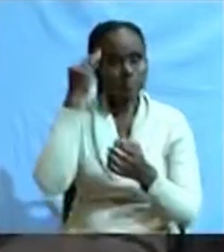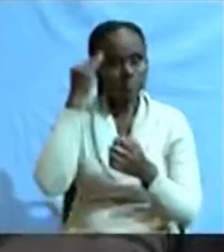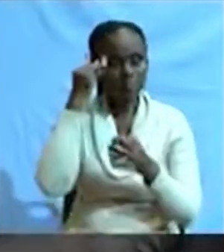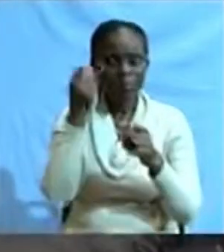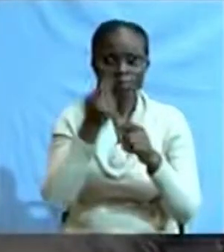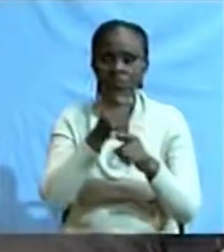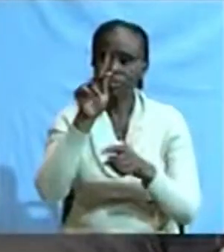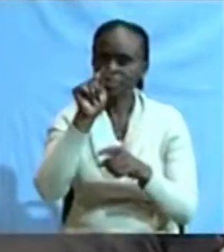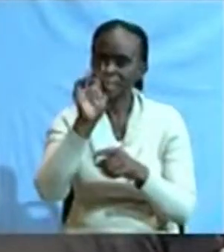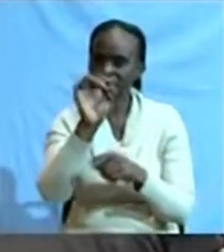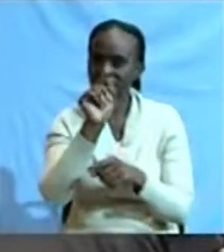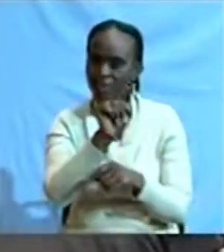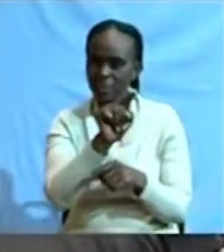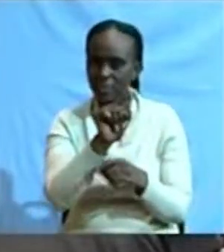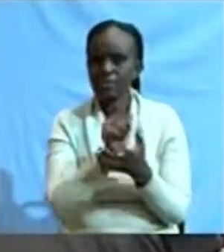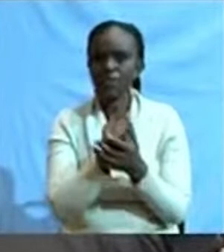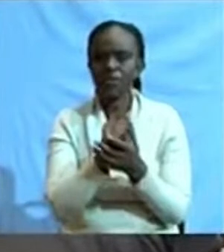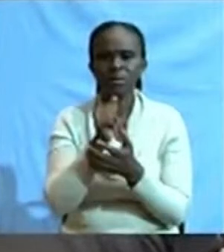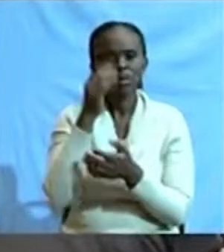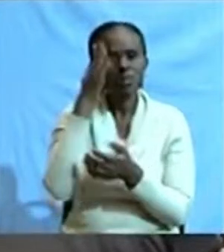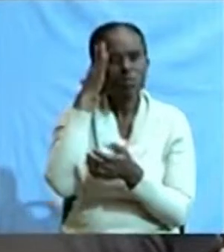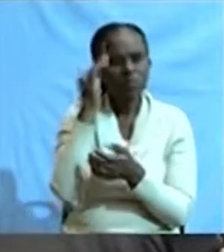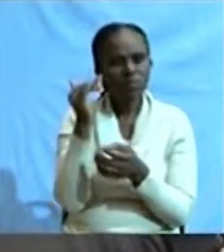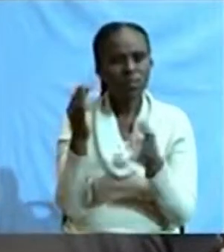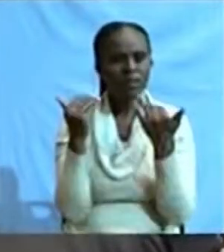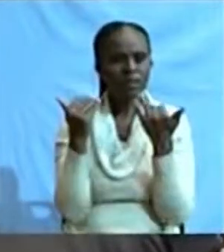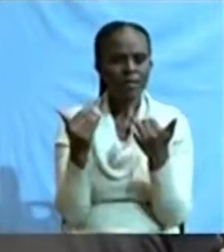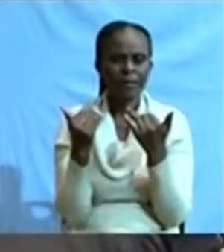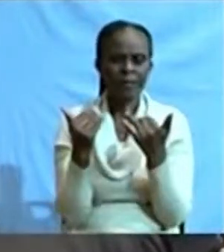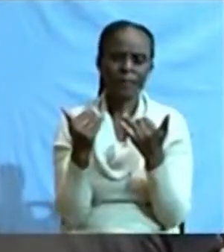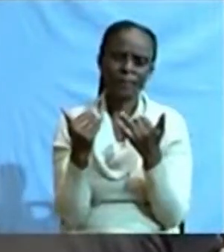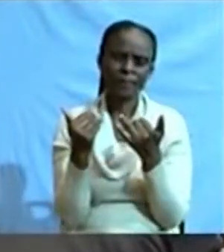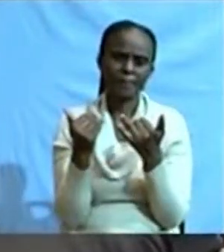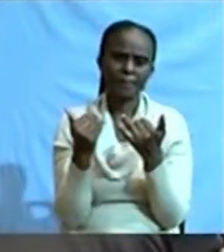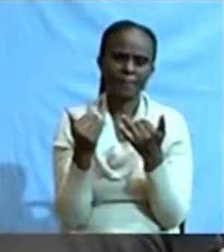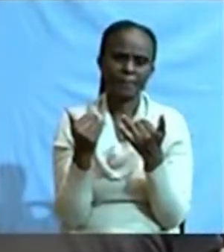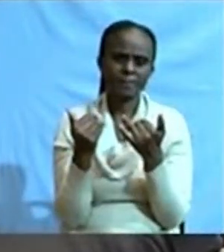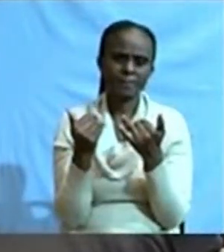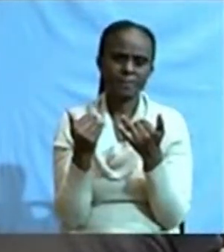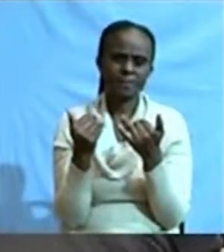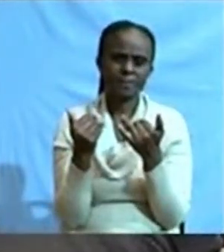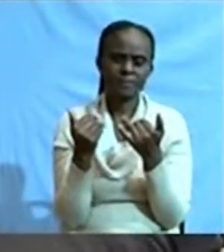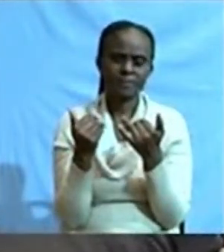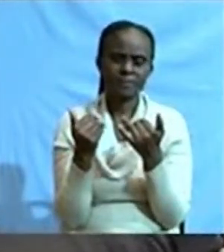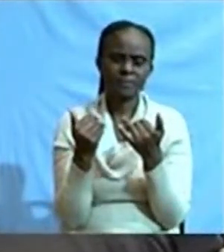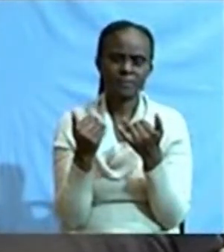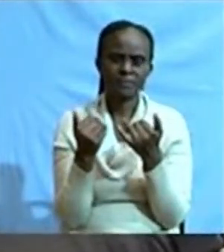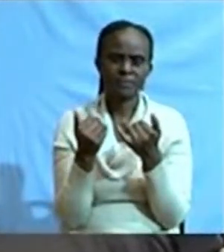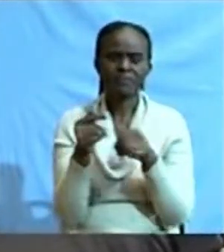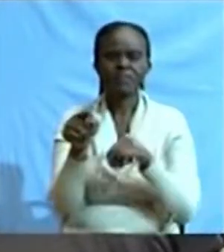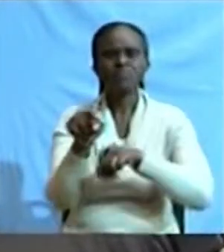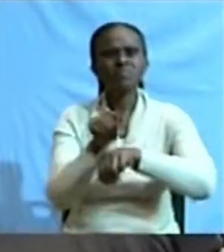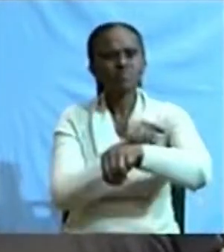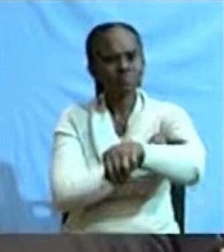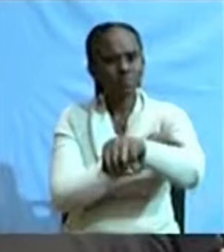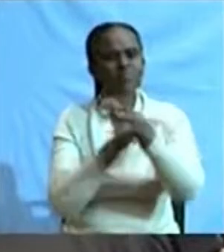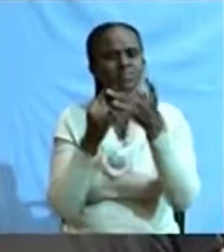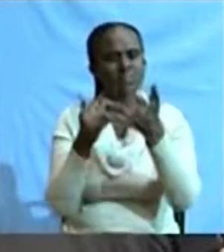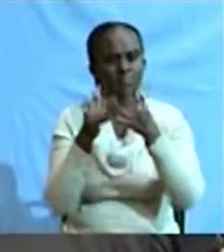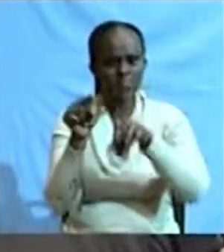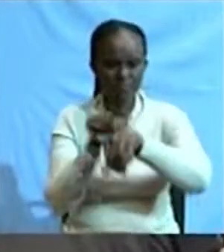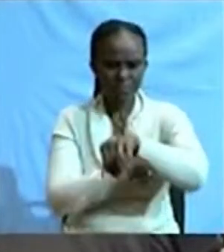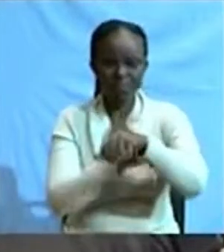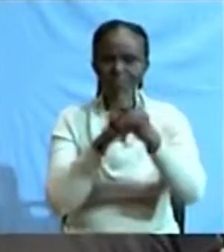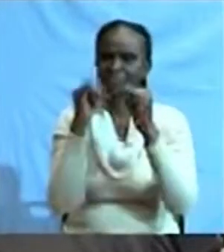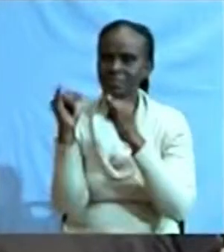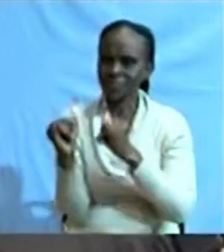TC, why is it that it takes you so long to